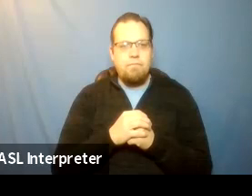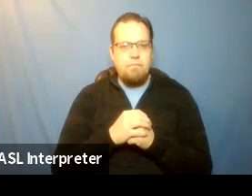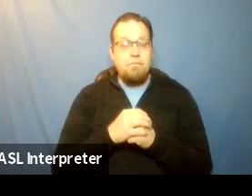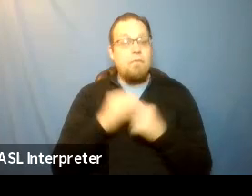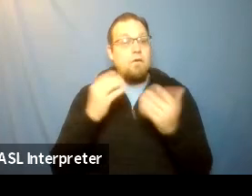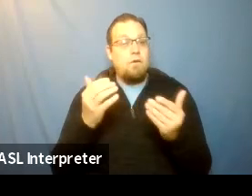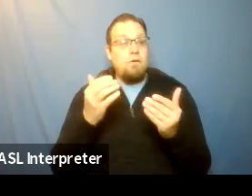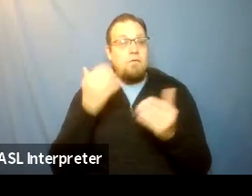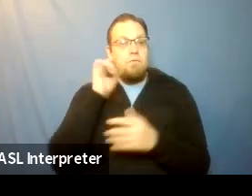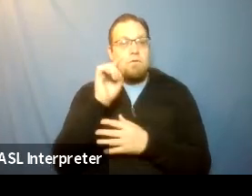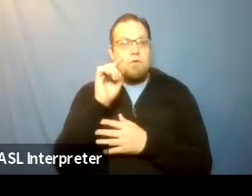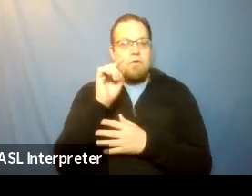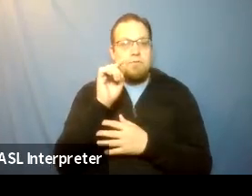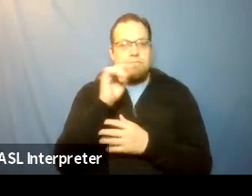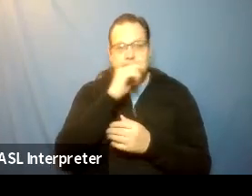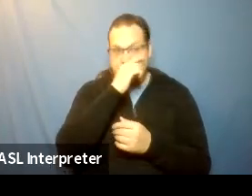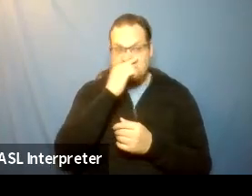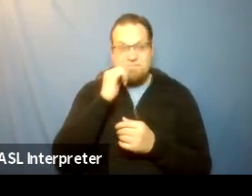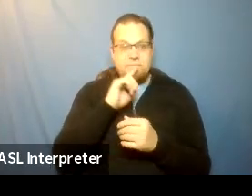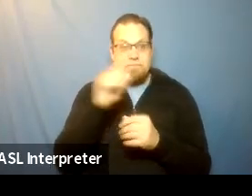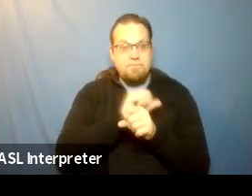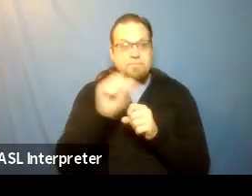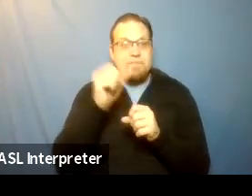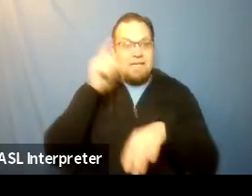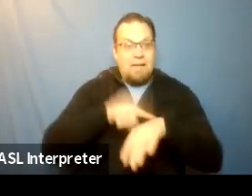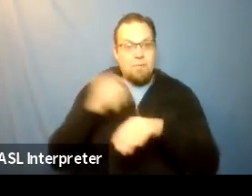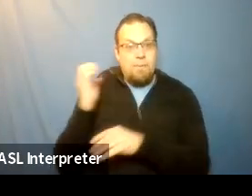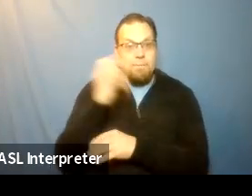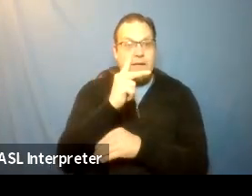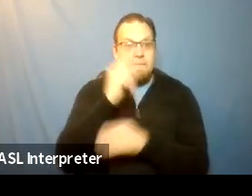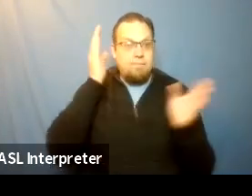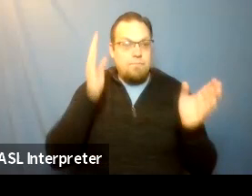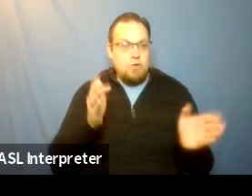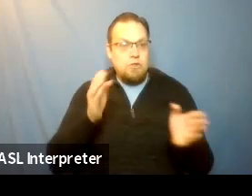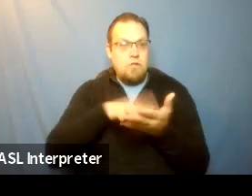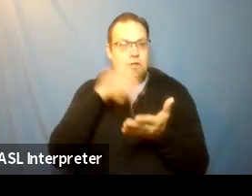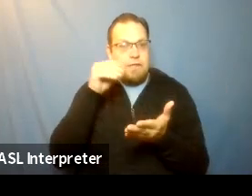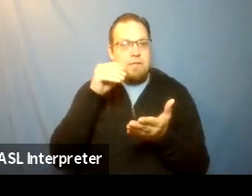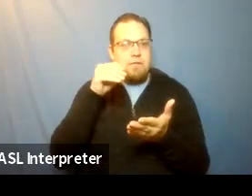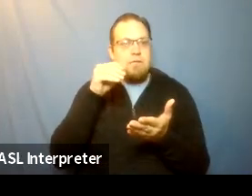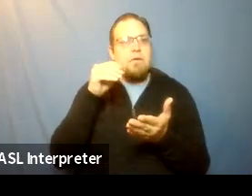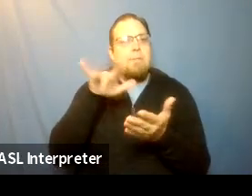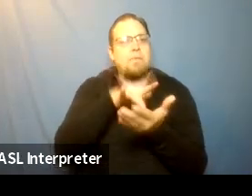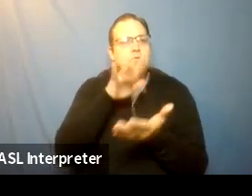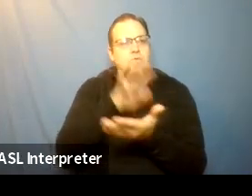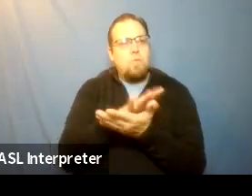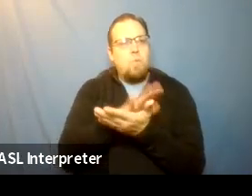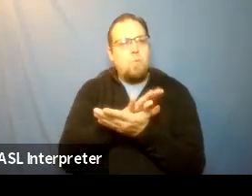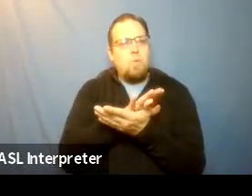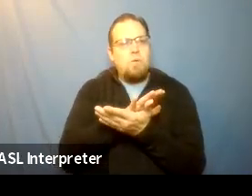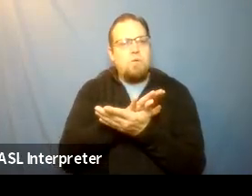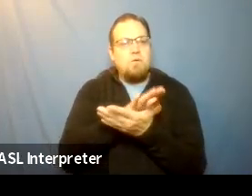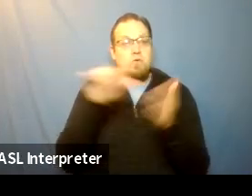So in terms of the actual time for reentry back to in-person learning, for middle school,